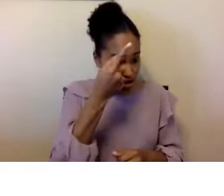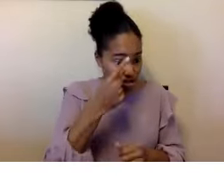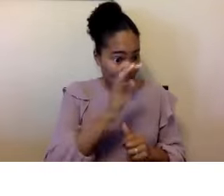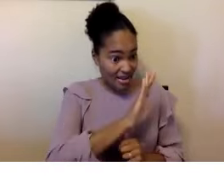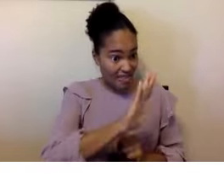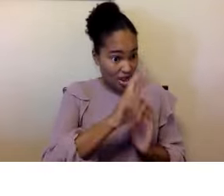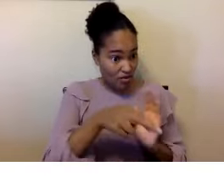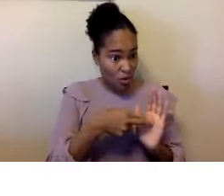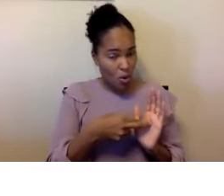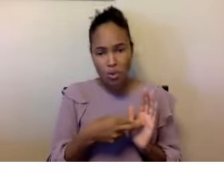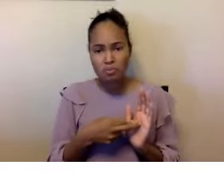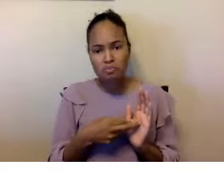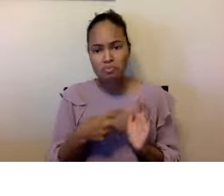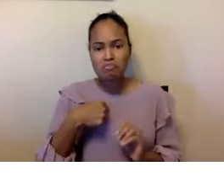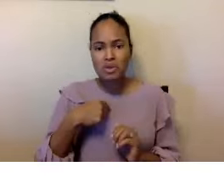All right.